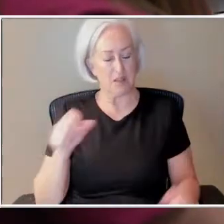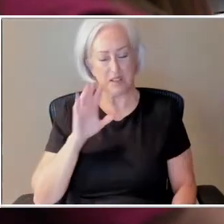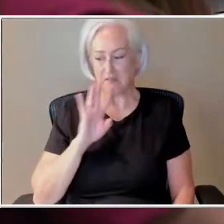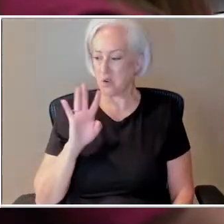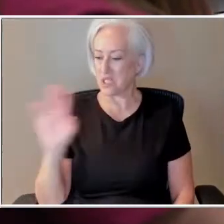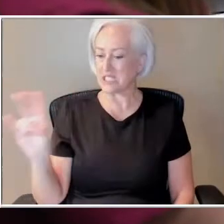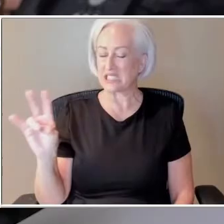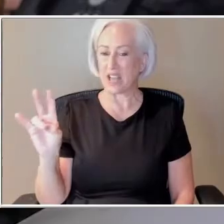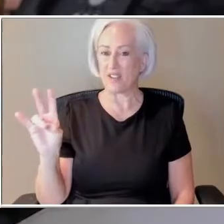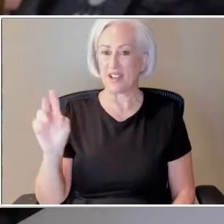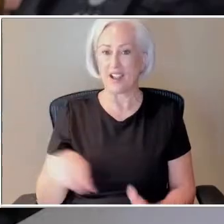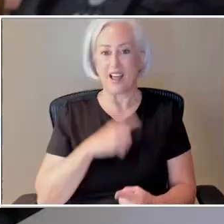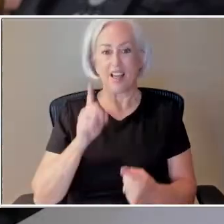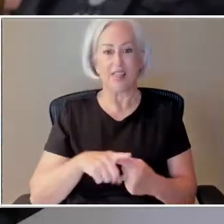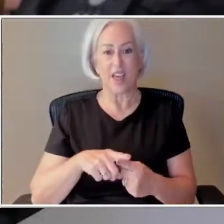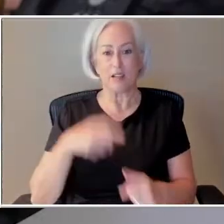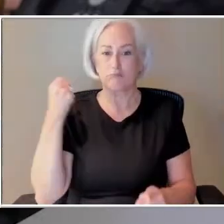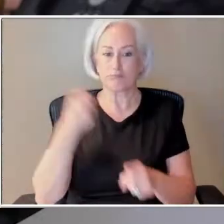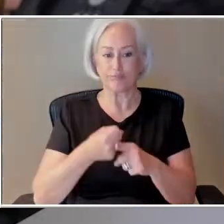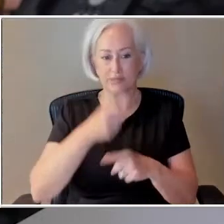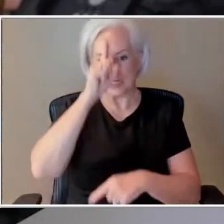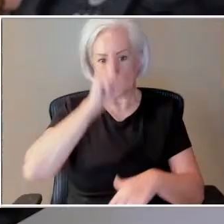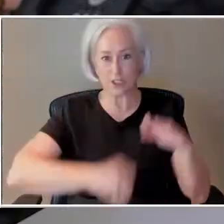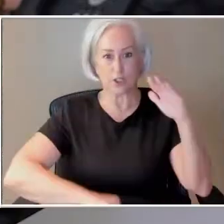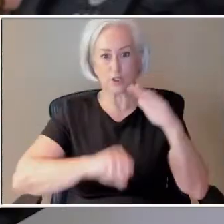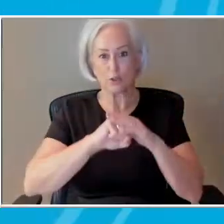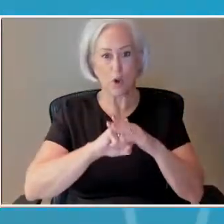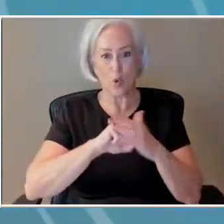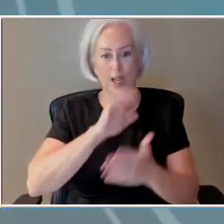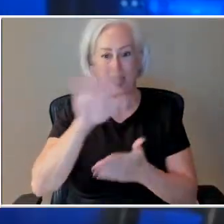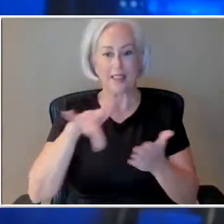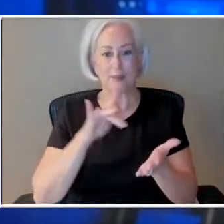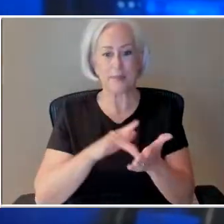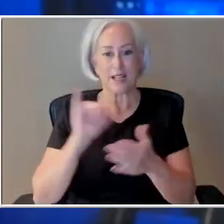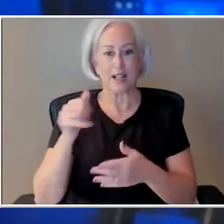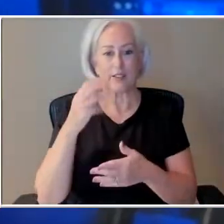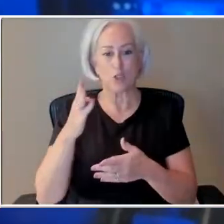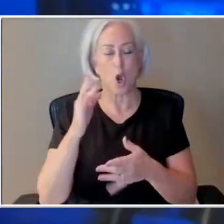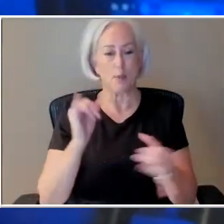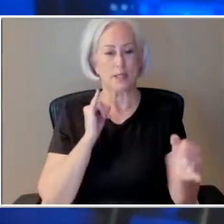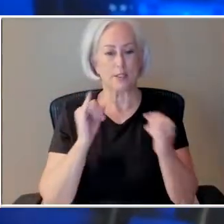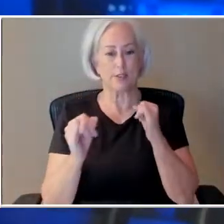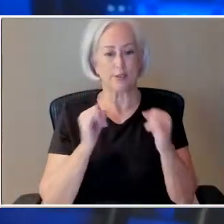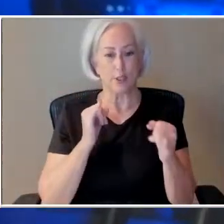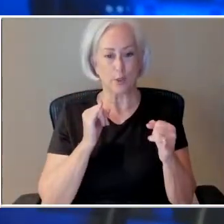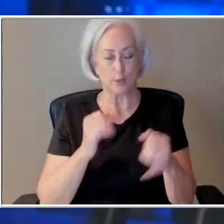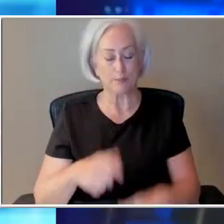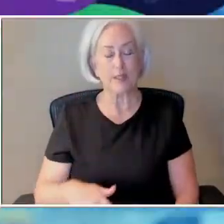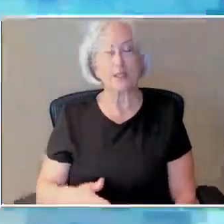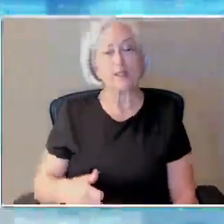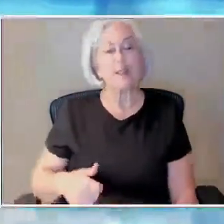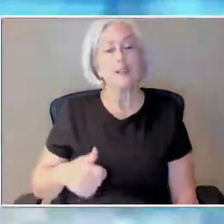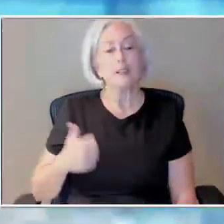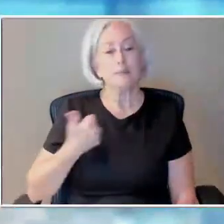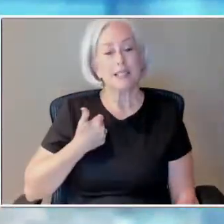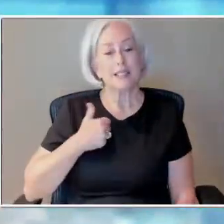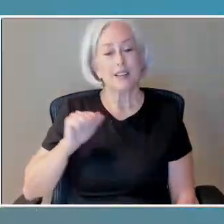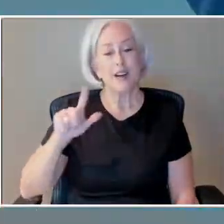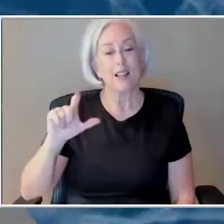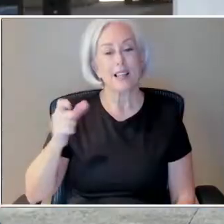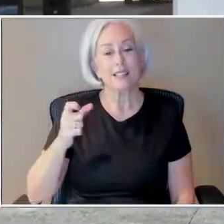he had a sudden stroke in the middle of conducting a job interview. I'm Alexis Del Cid. On the next All Things Brain